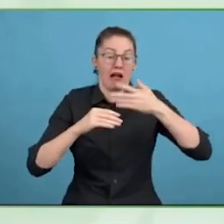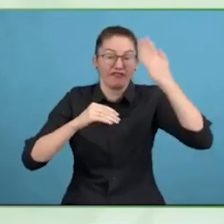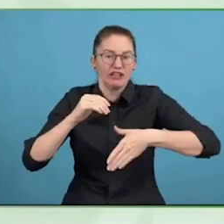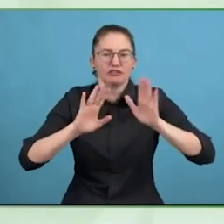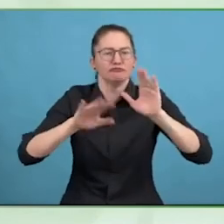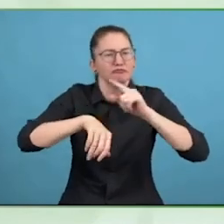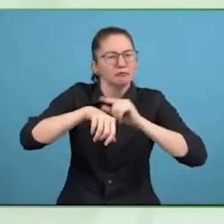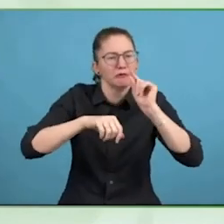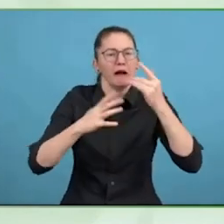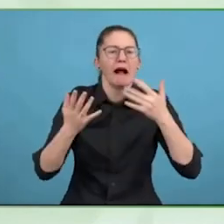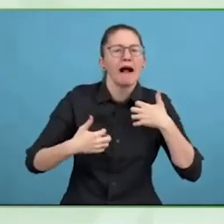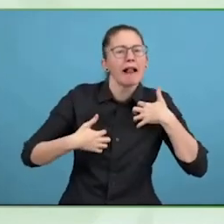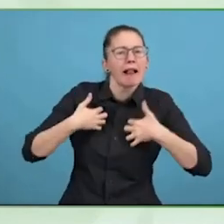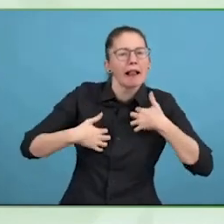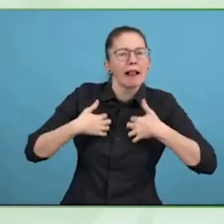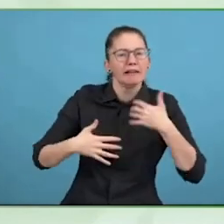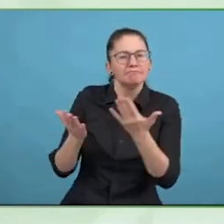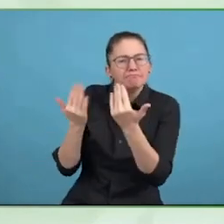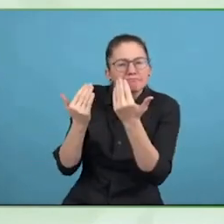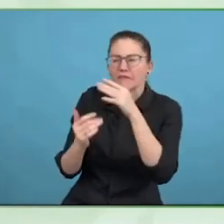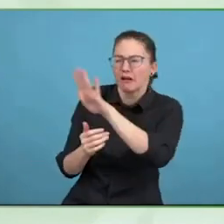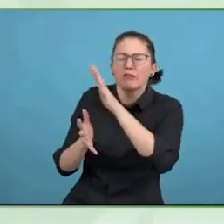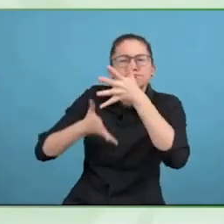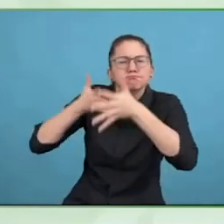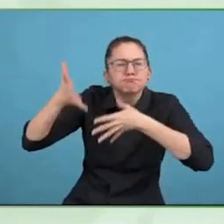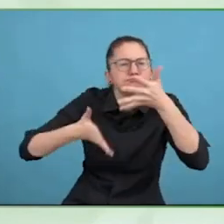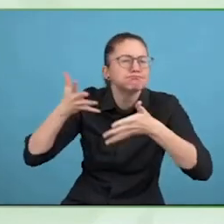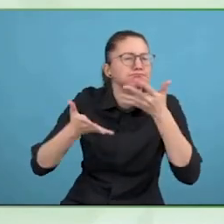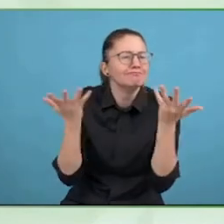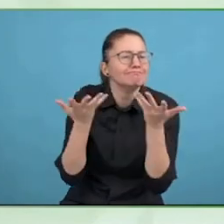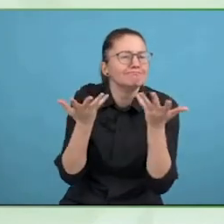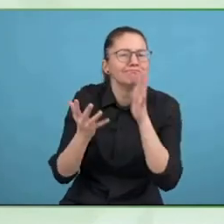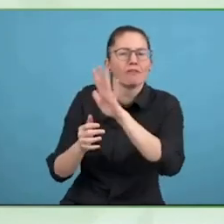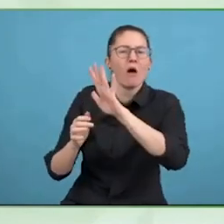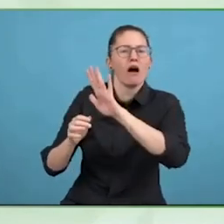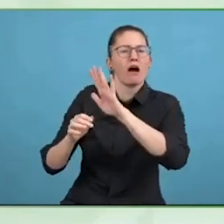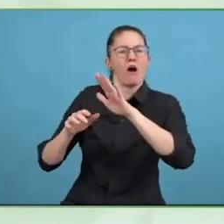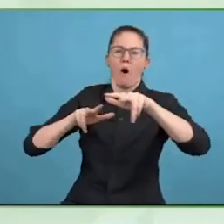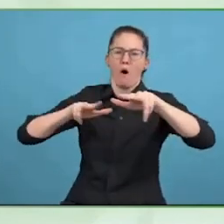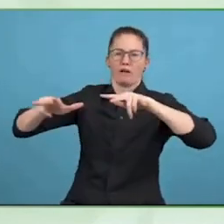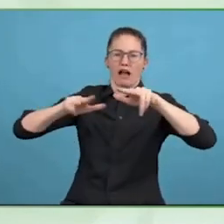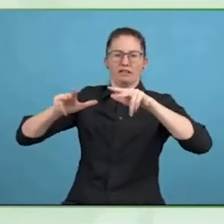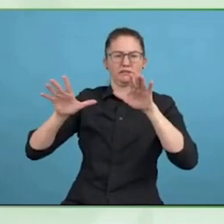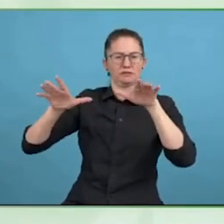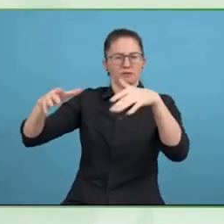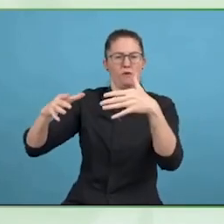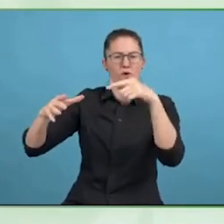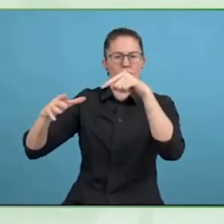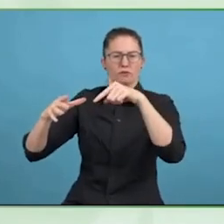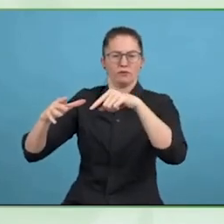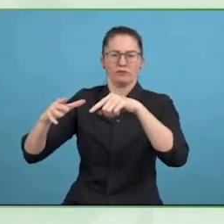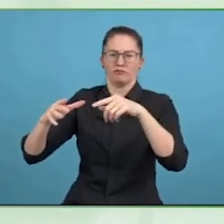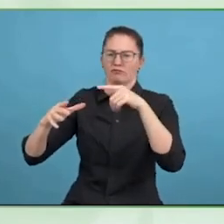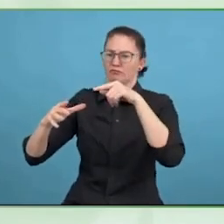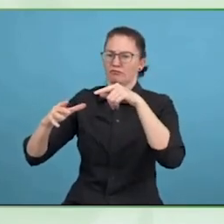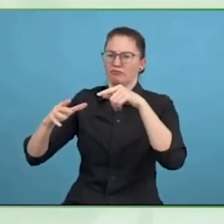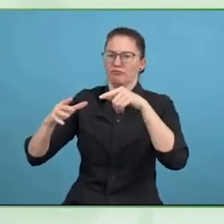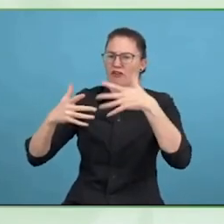successfully I won't say transition, but how you add innovation